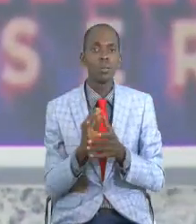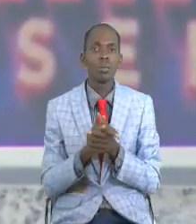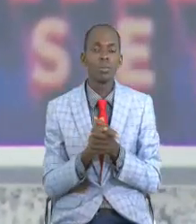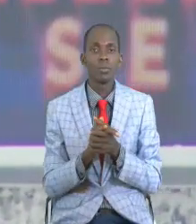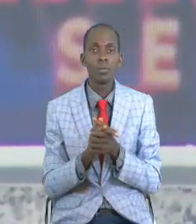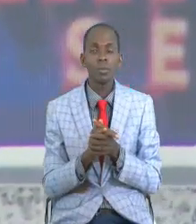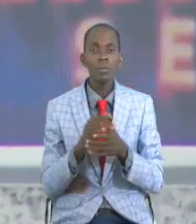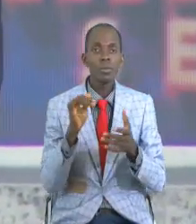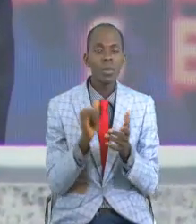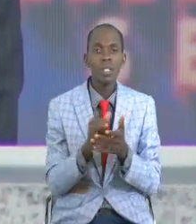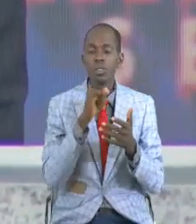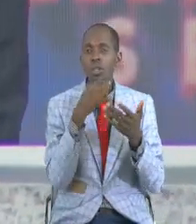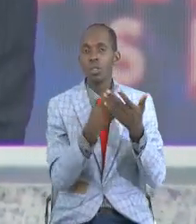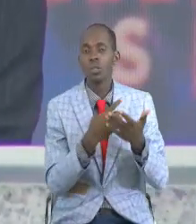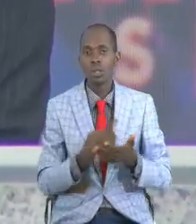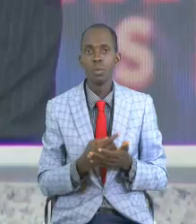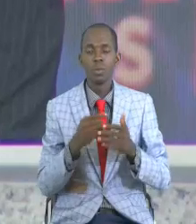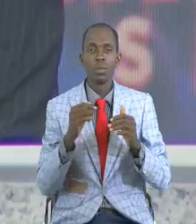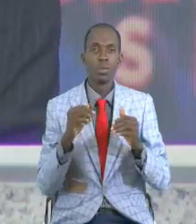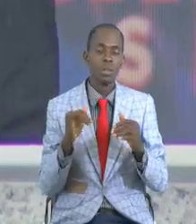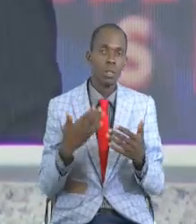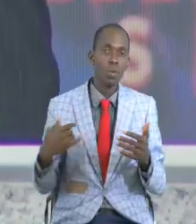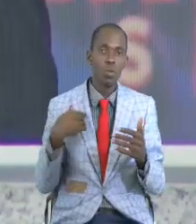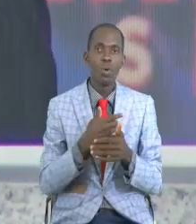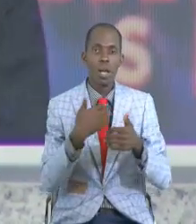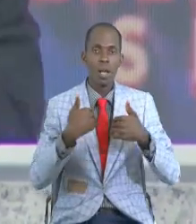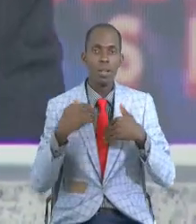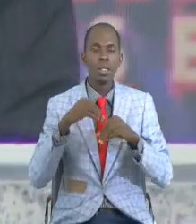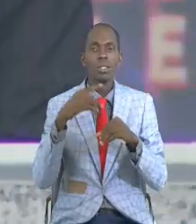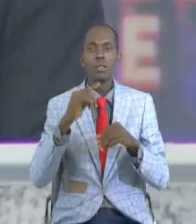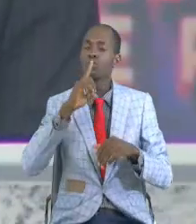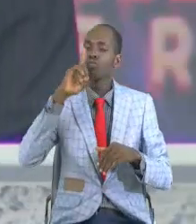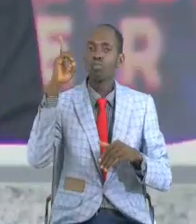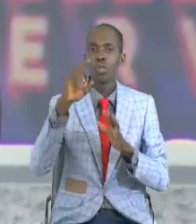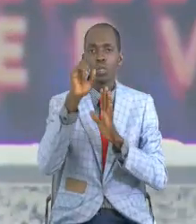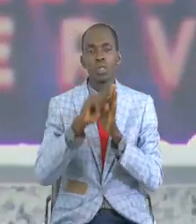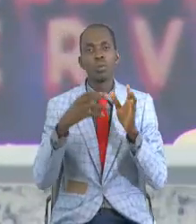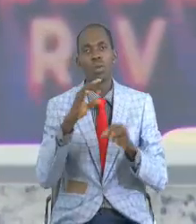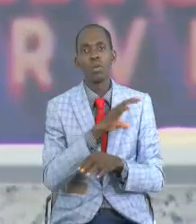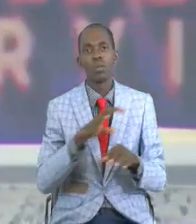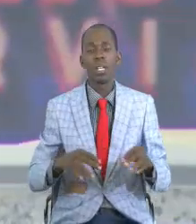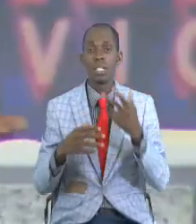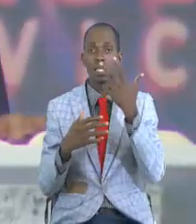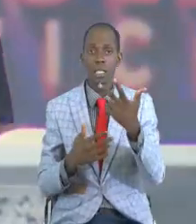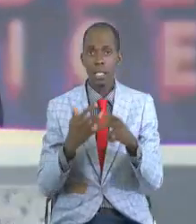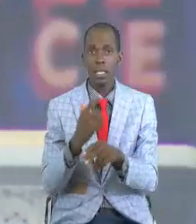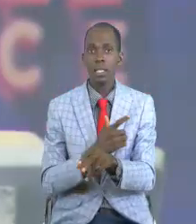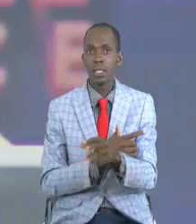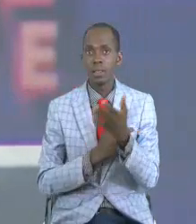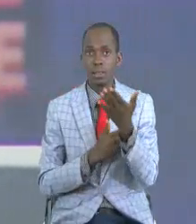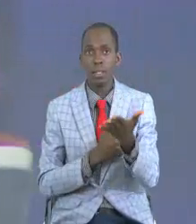incontestable confidence we have in the suretyship of Christ. Three things here. Number one, his